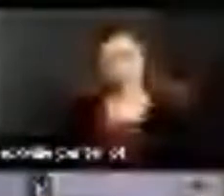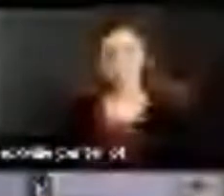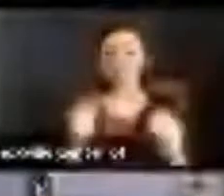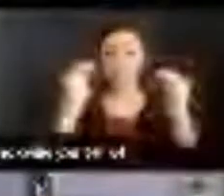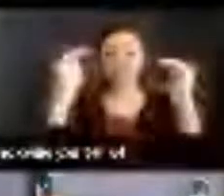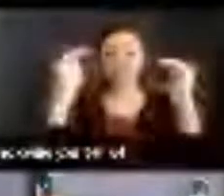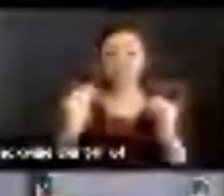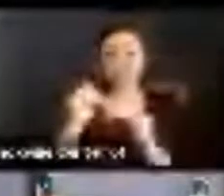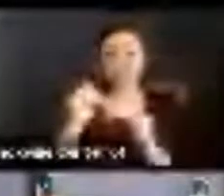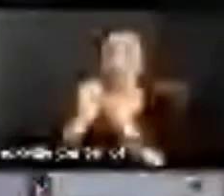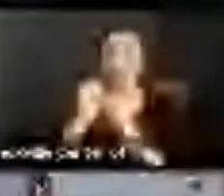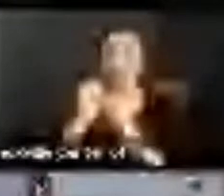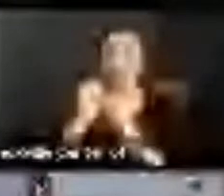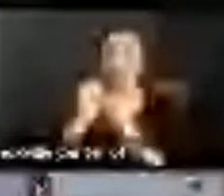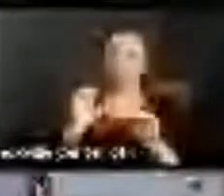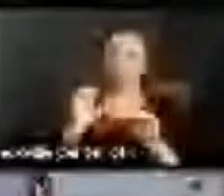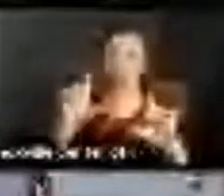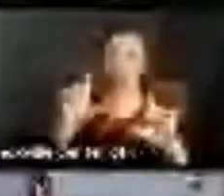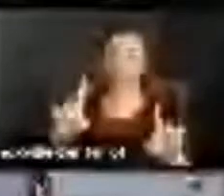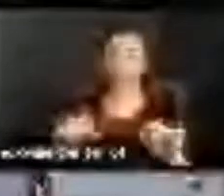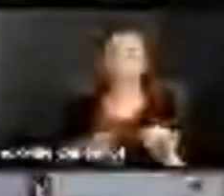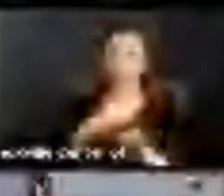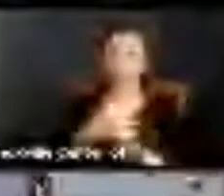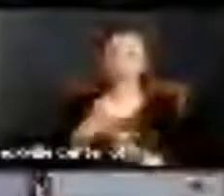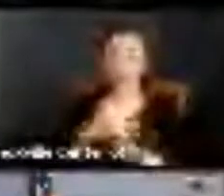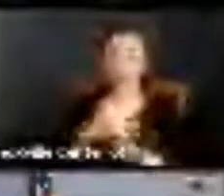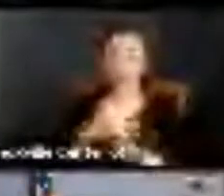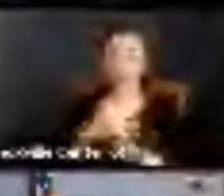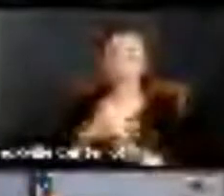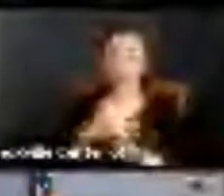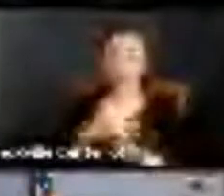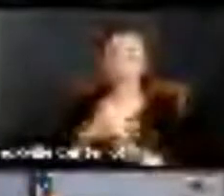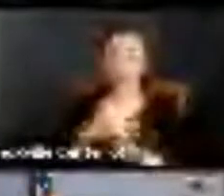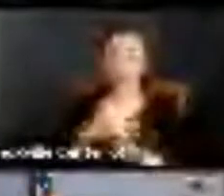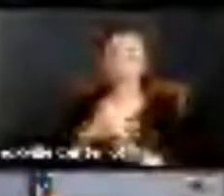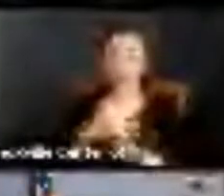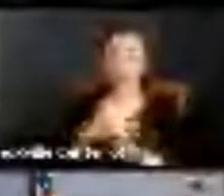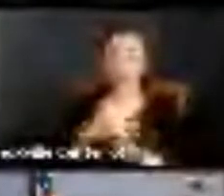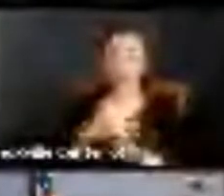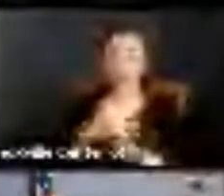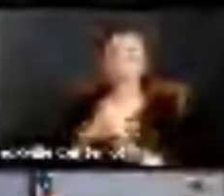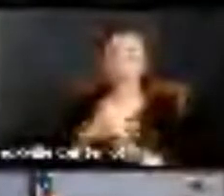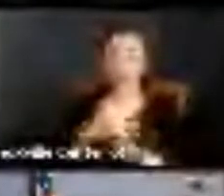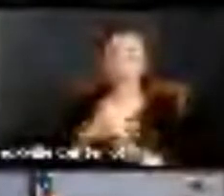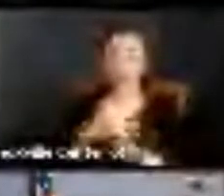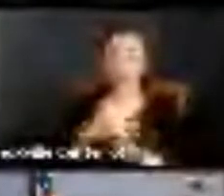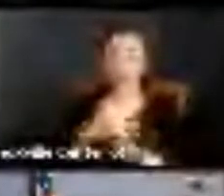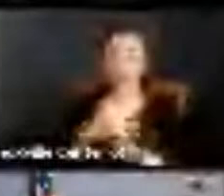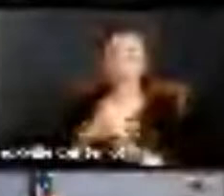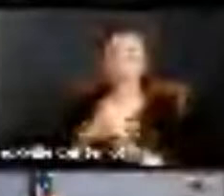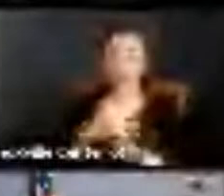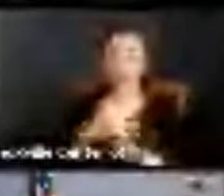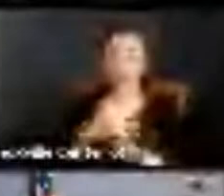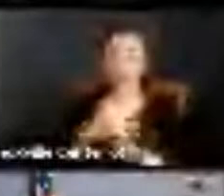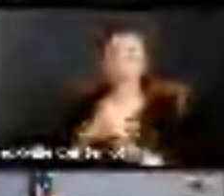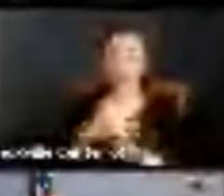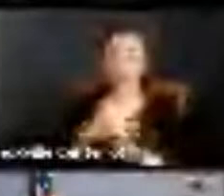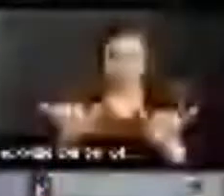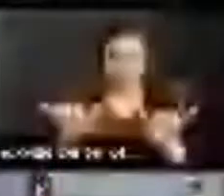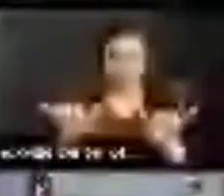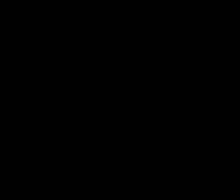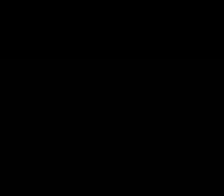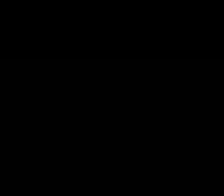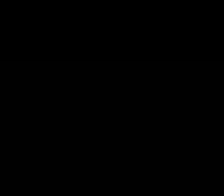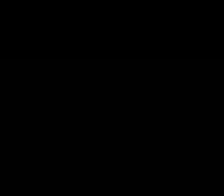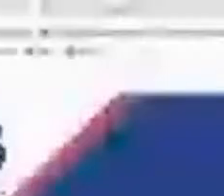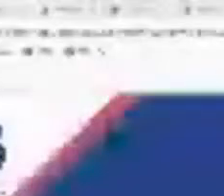Next on the agenda on educational institution presentations is the Knox County School System. And Ms. Wagner, if you have a